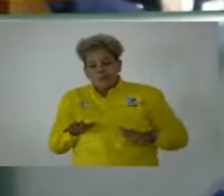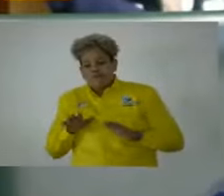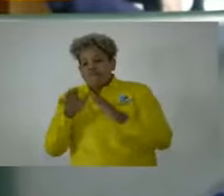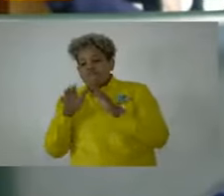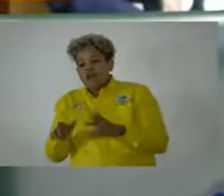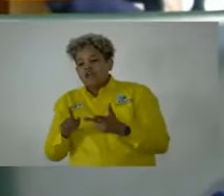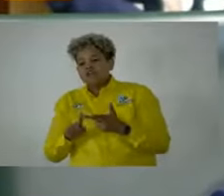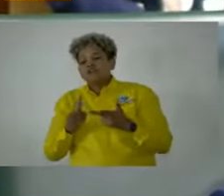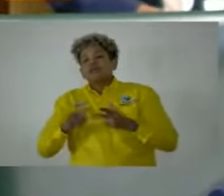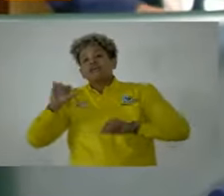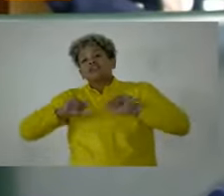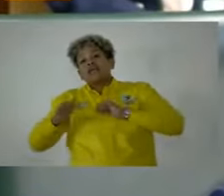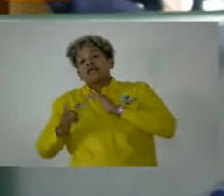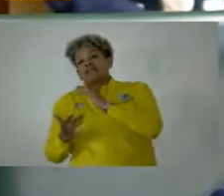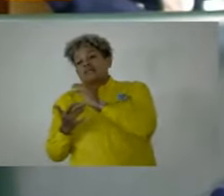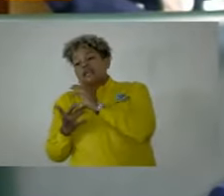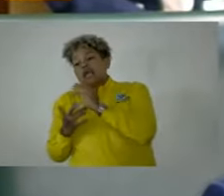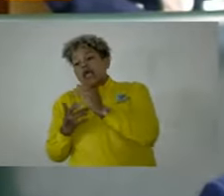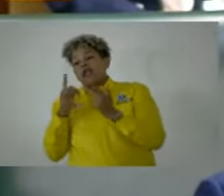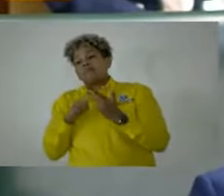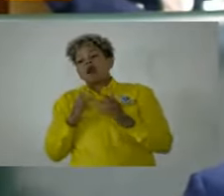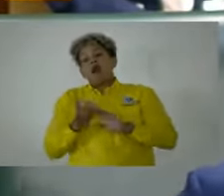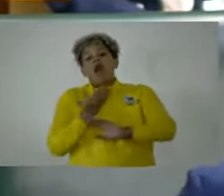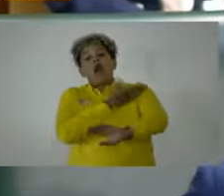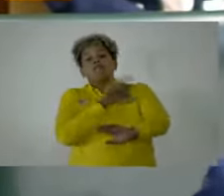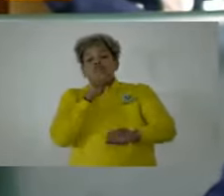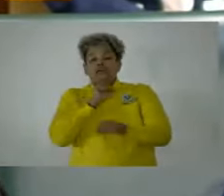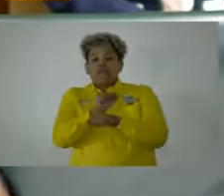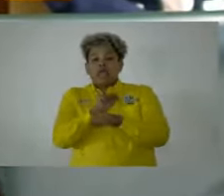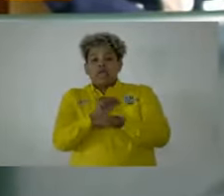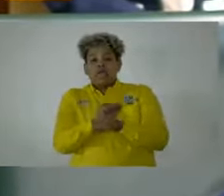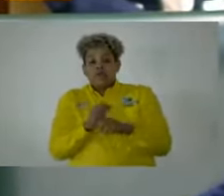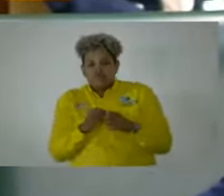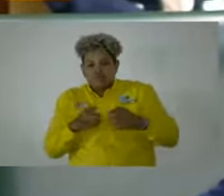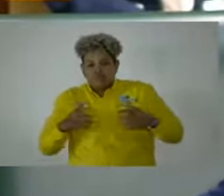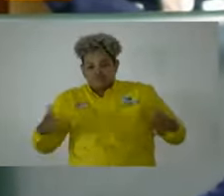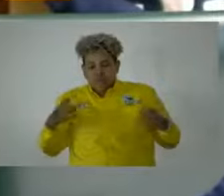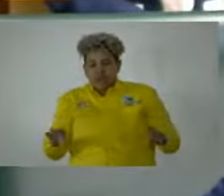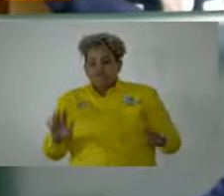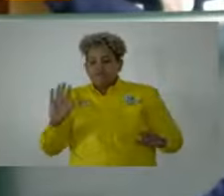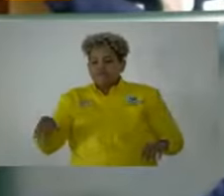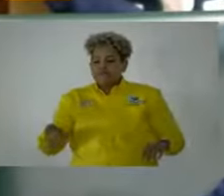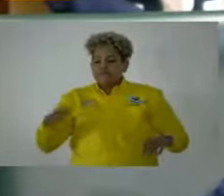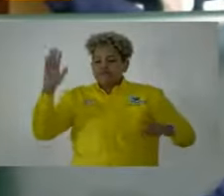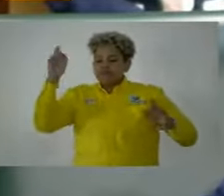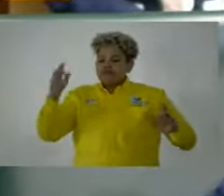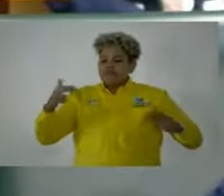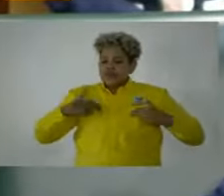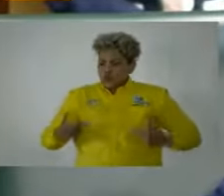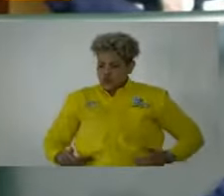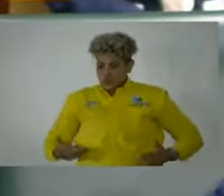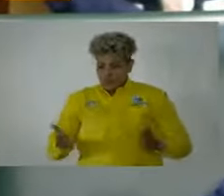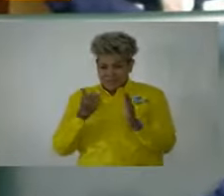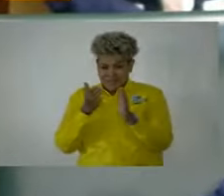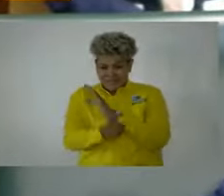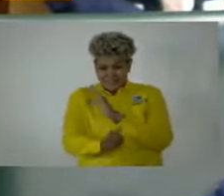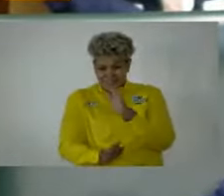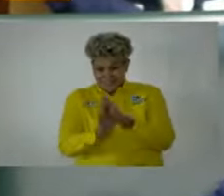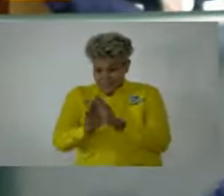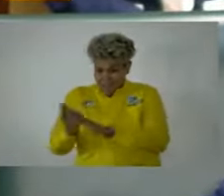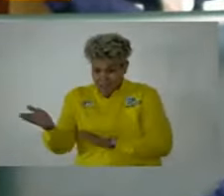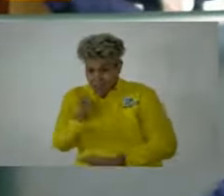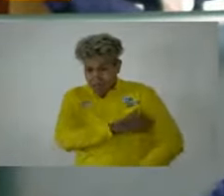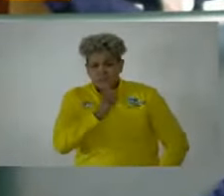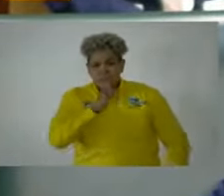manufacturing, science, technology, and advances the labor force. Mr. Speaker, human capital development